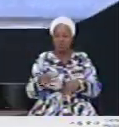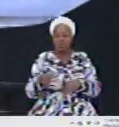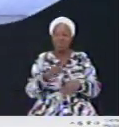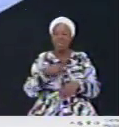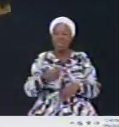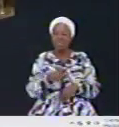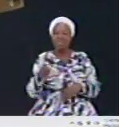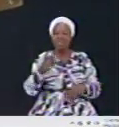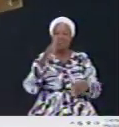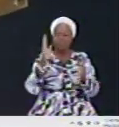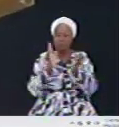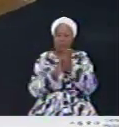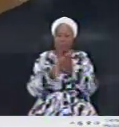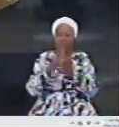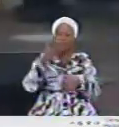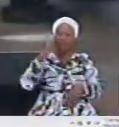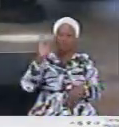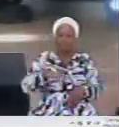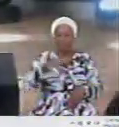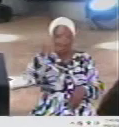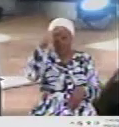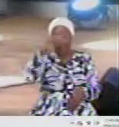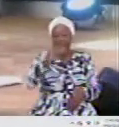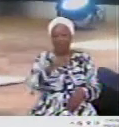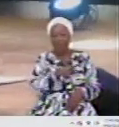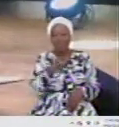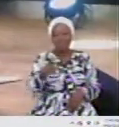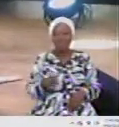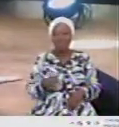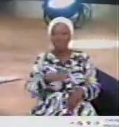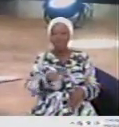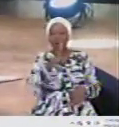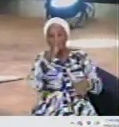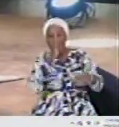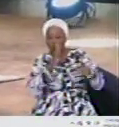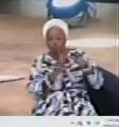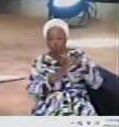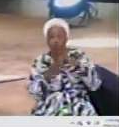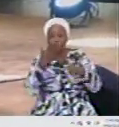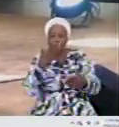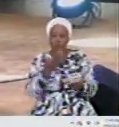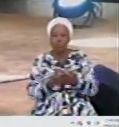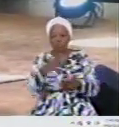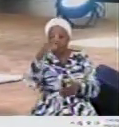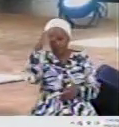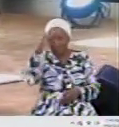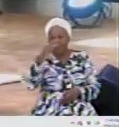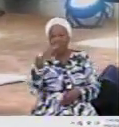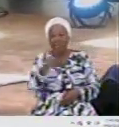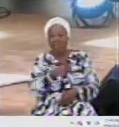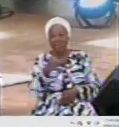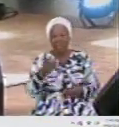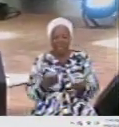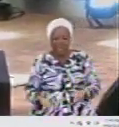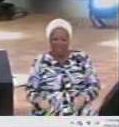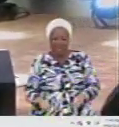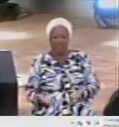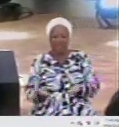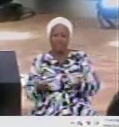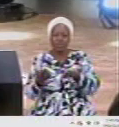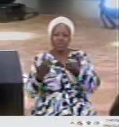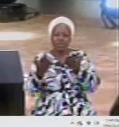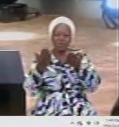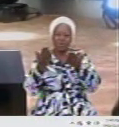praise the bad man. They humiliate the good man. They exalt